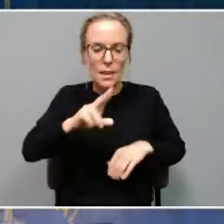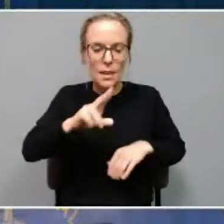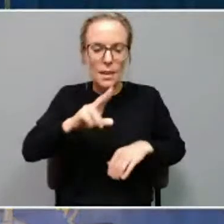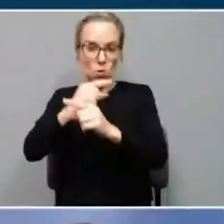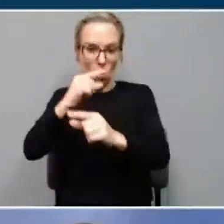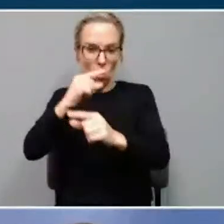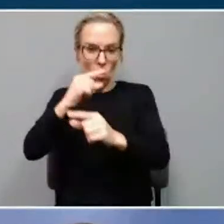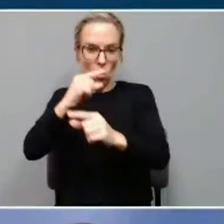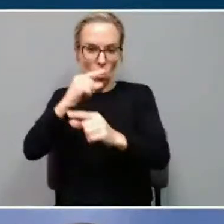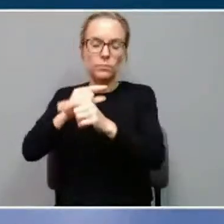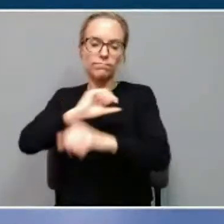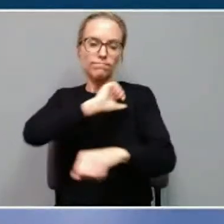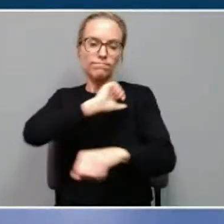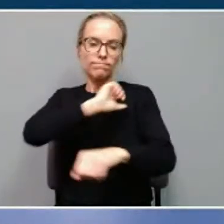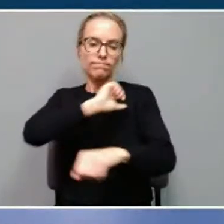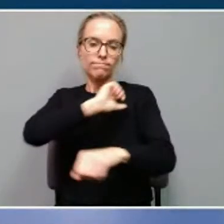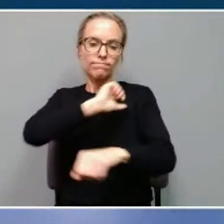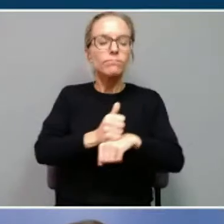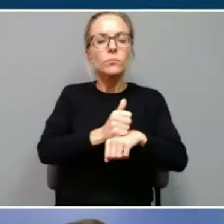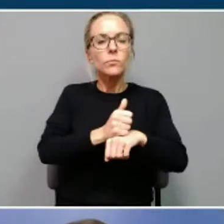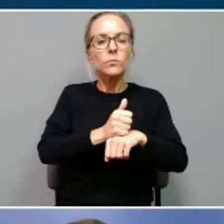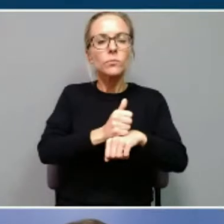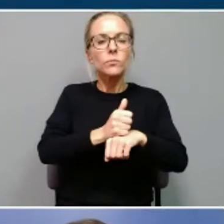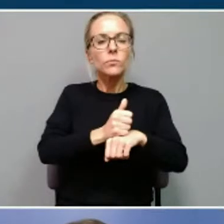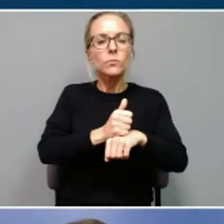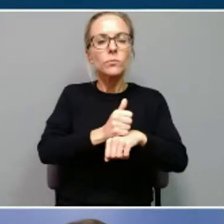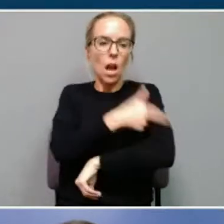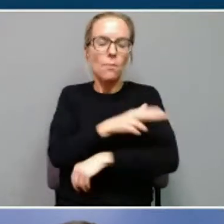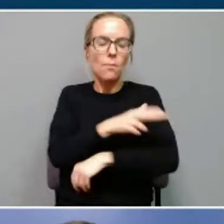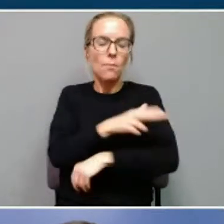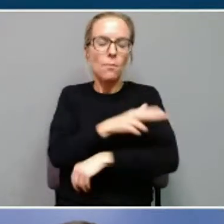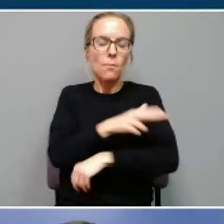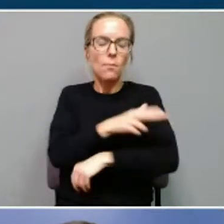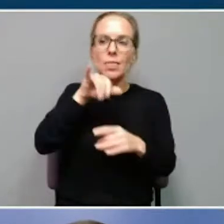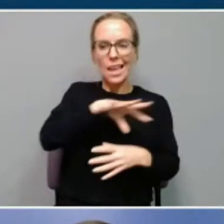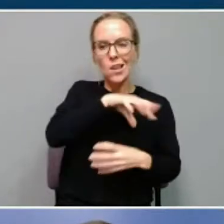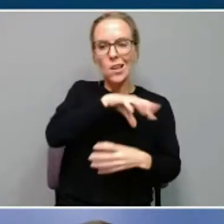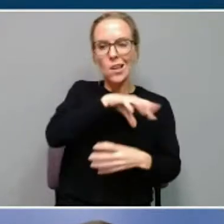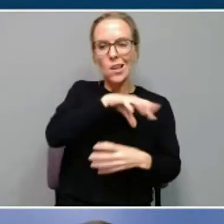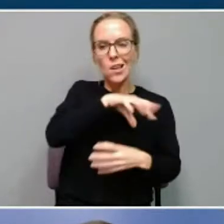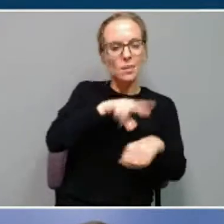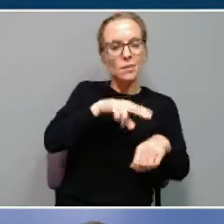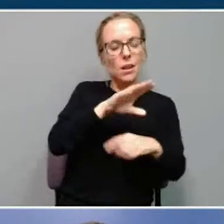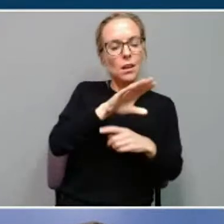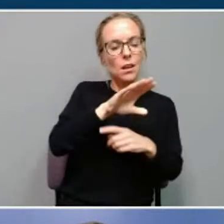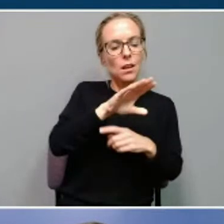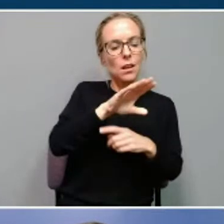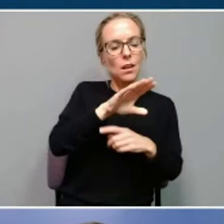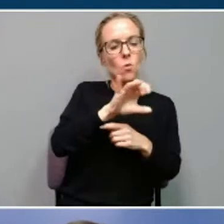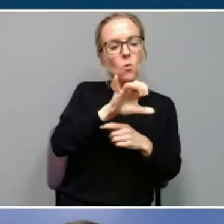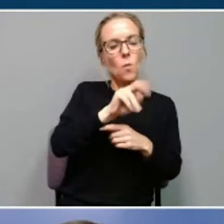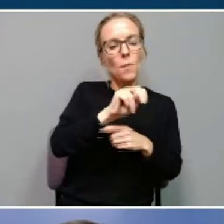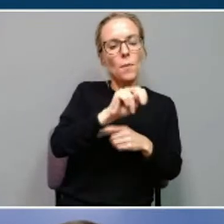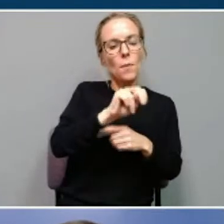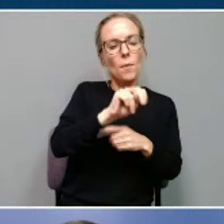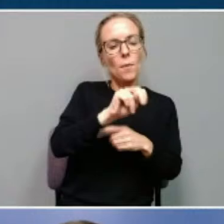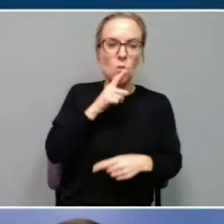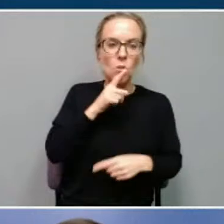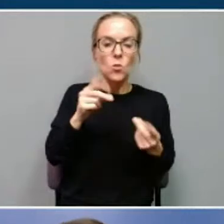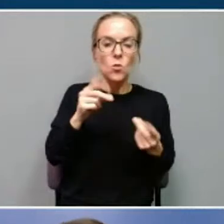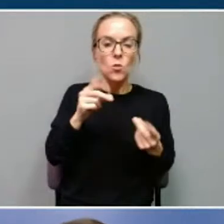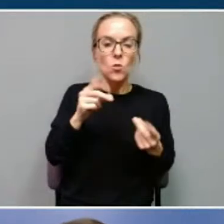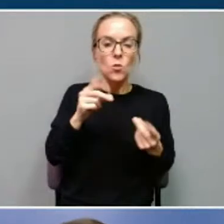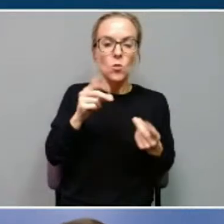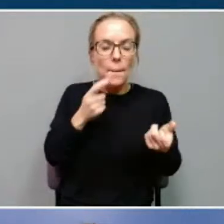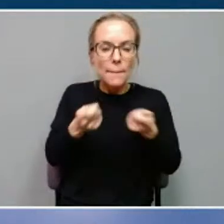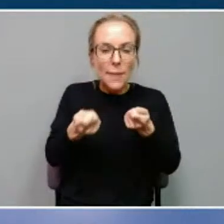numerous hospitals, including Baptist Health Corbin. Their goal is to do as much logistics, as much administration, to free up as